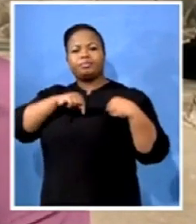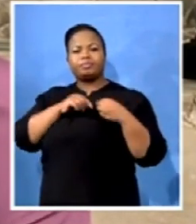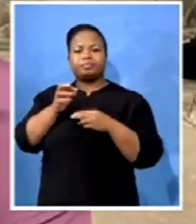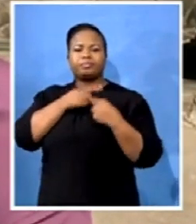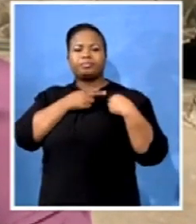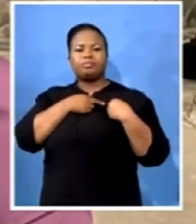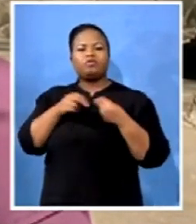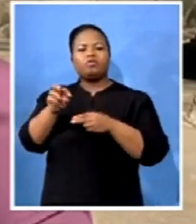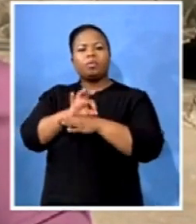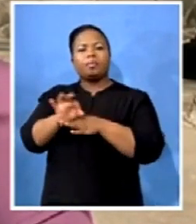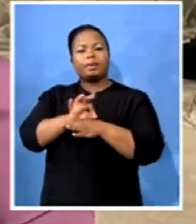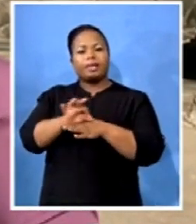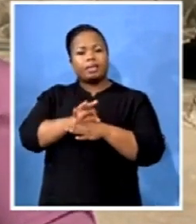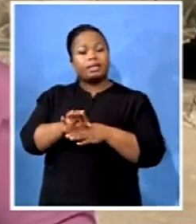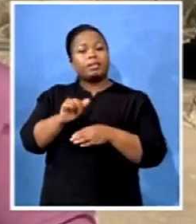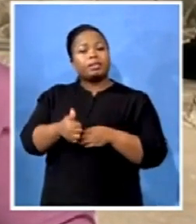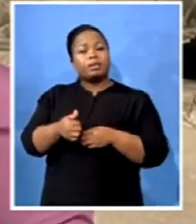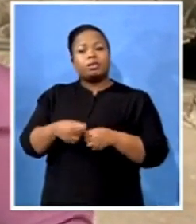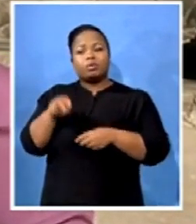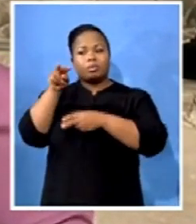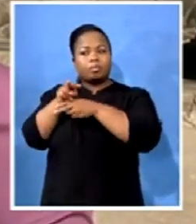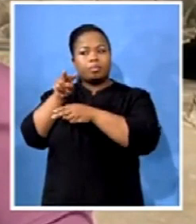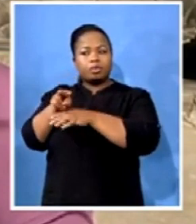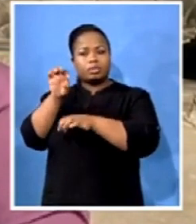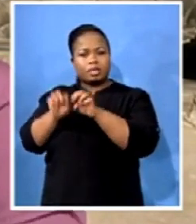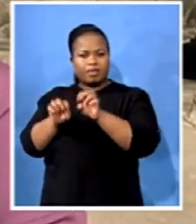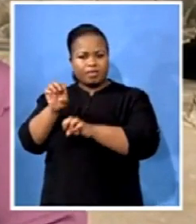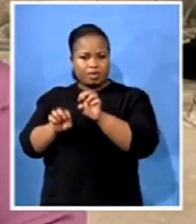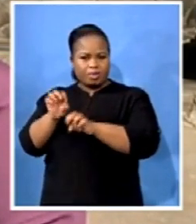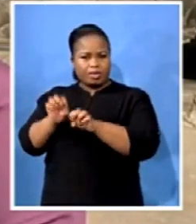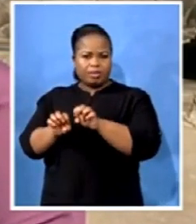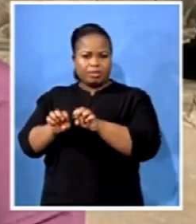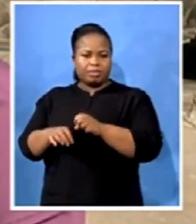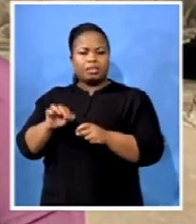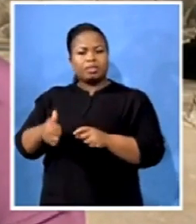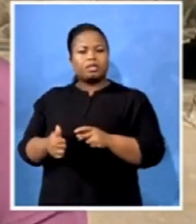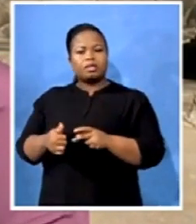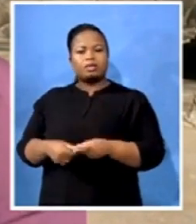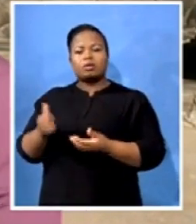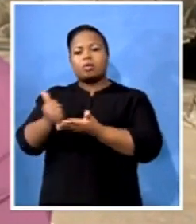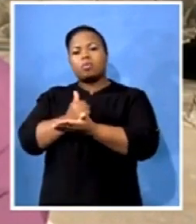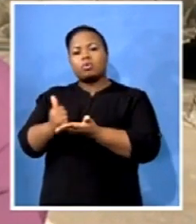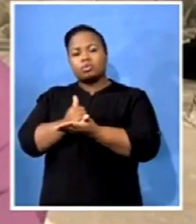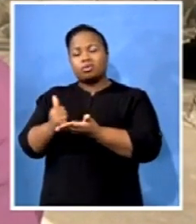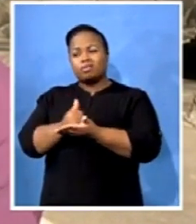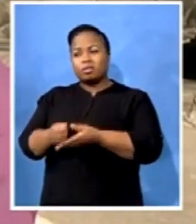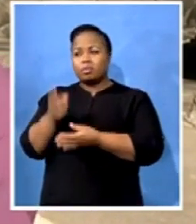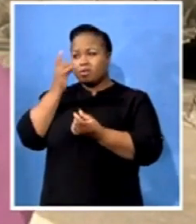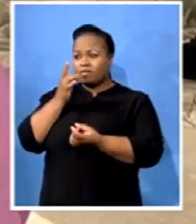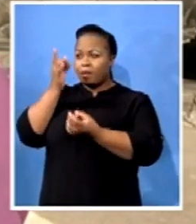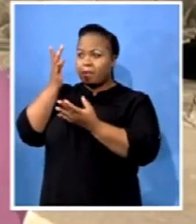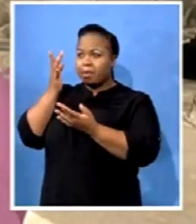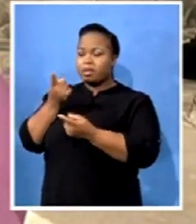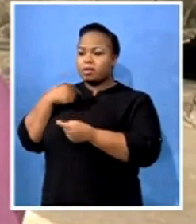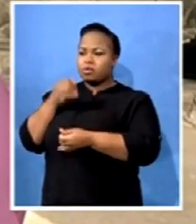we monitor and probably will then meet with Post Office to say these are the shortfalls which we have found, and this is how we